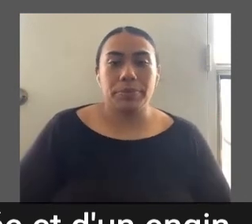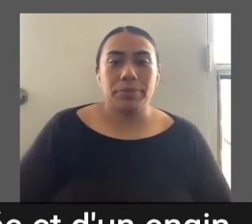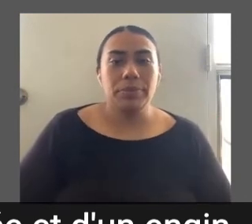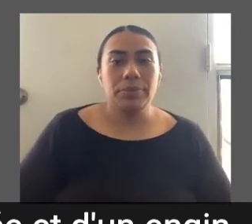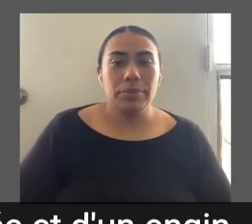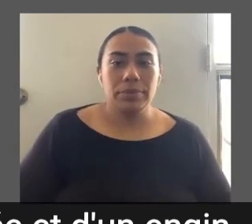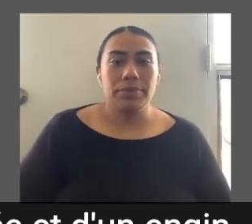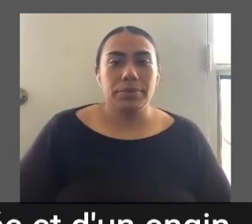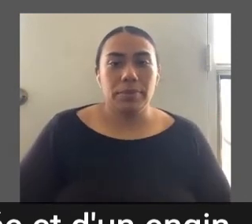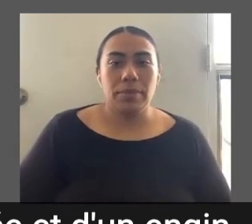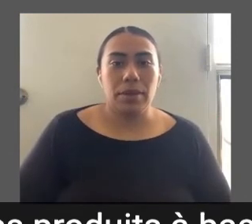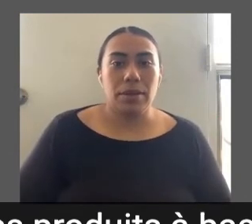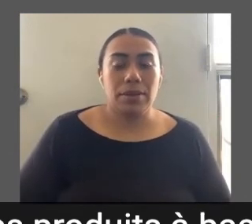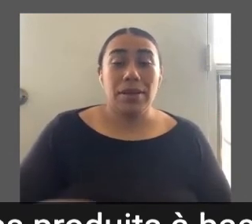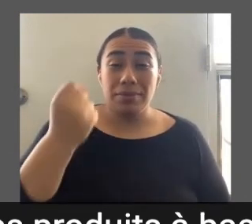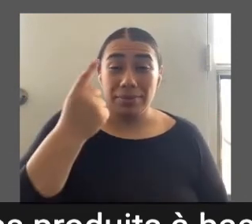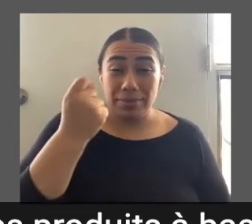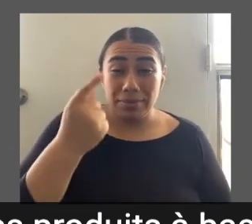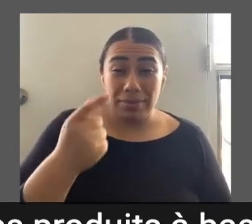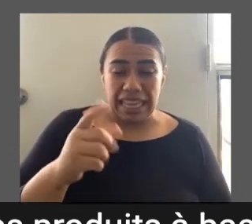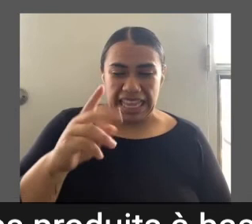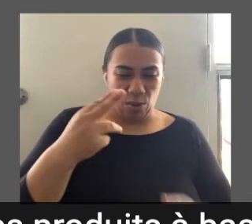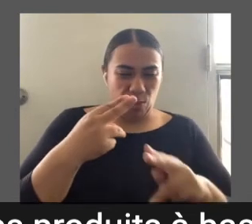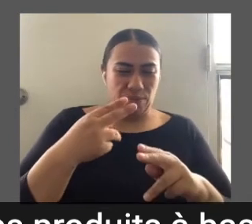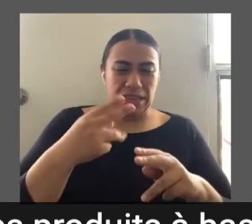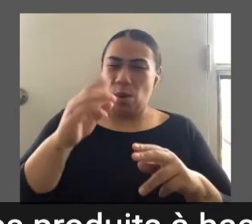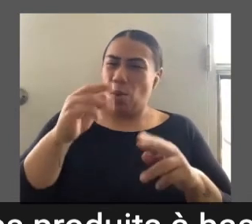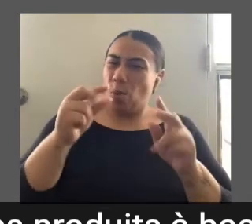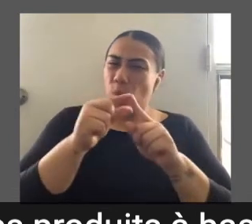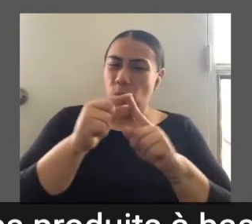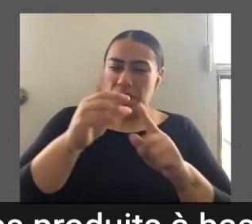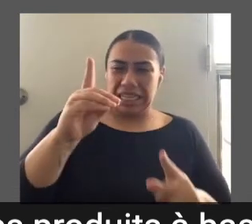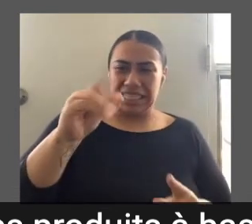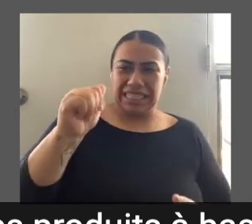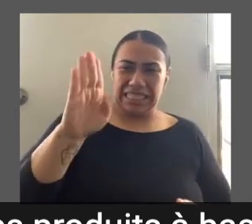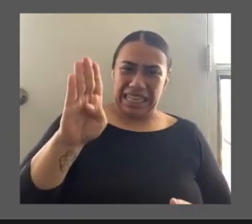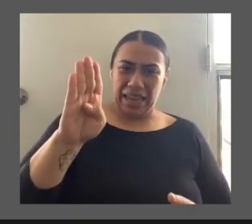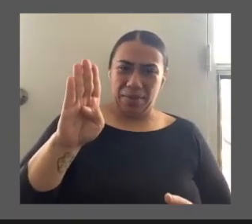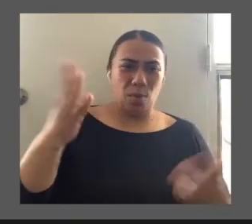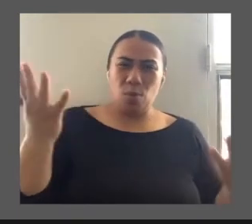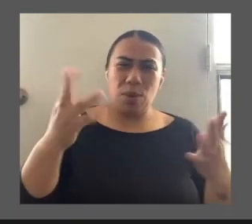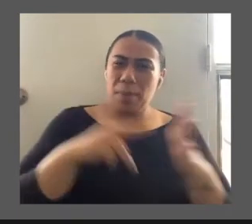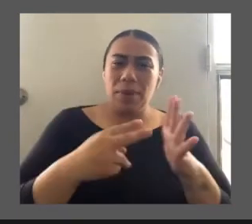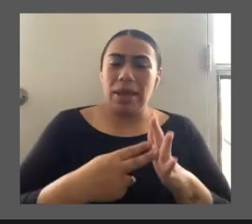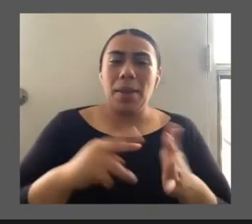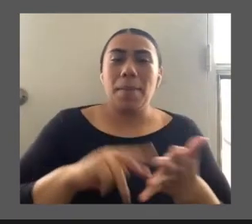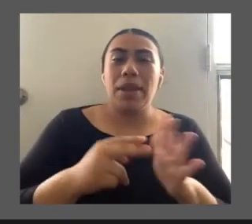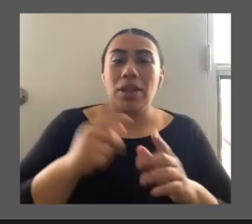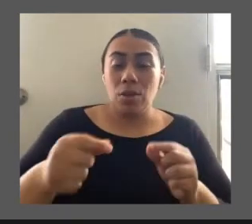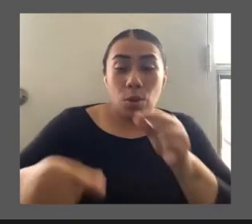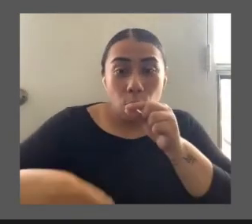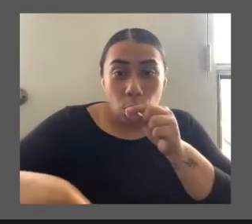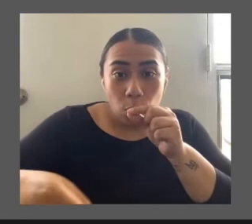and contraption called a dab rig. With resin or hash, like all cannabis products, start low, go